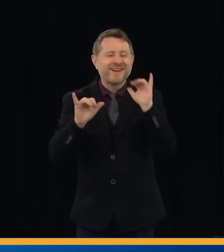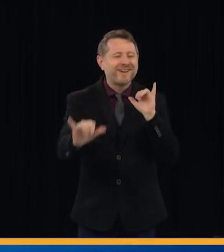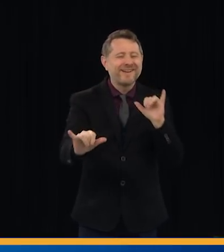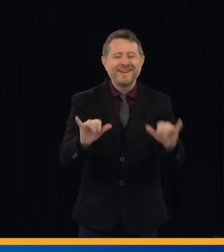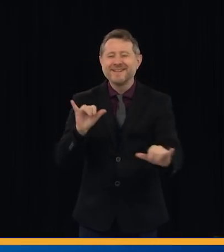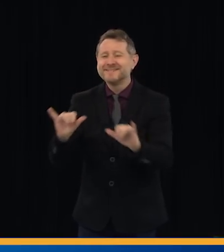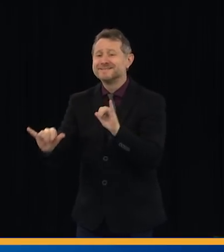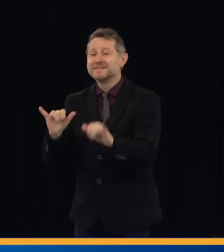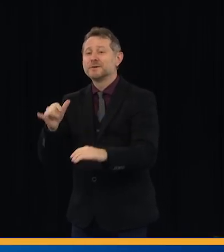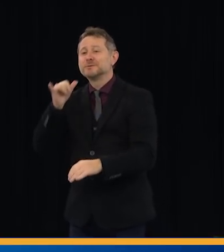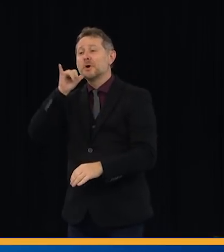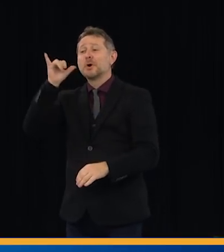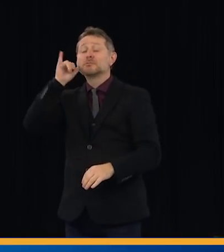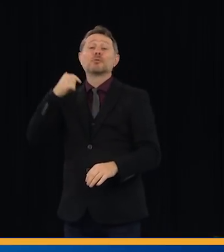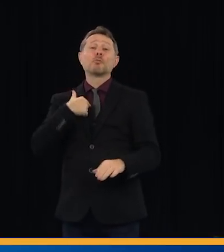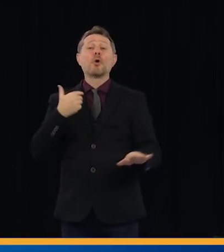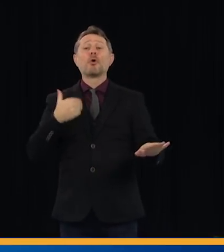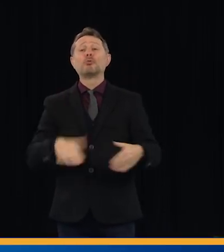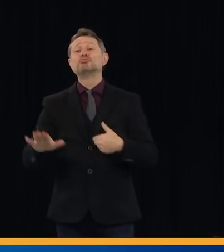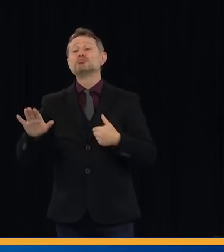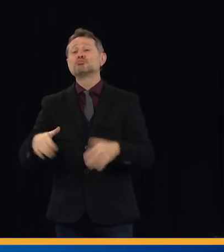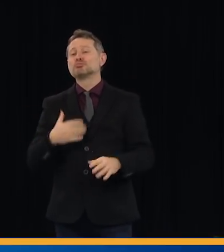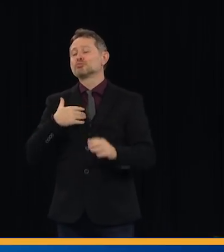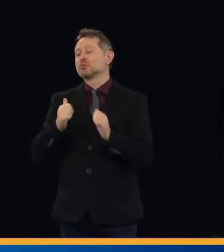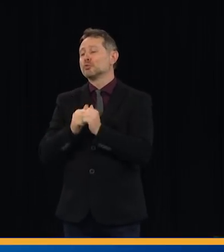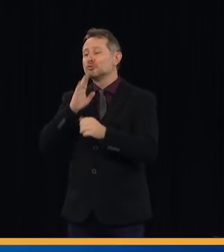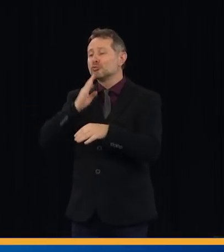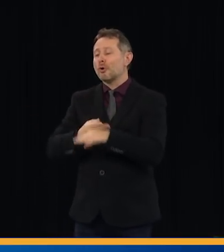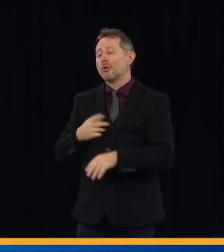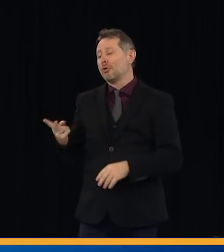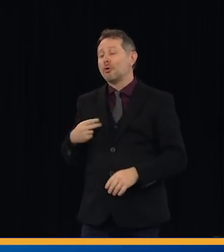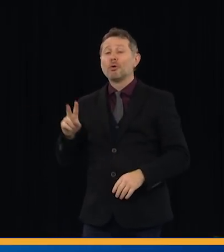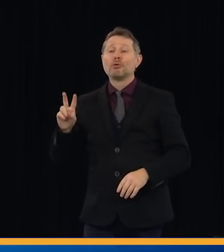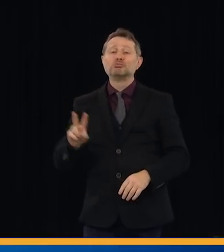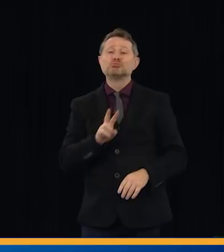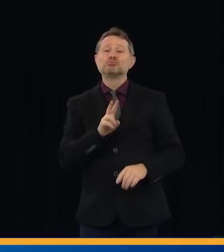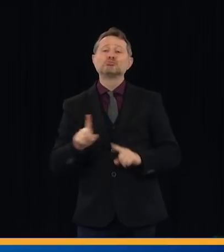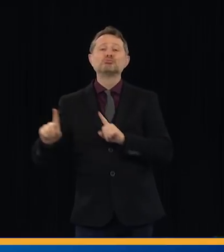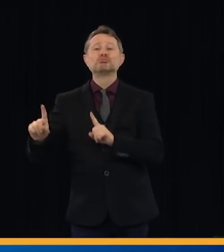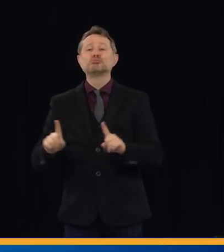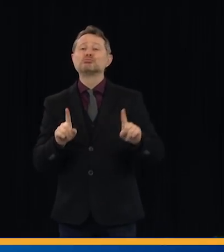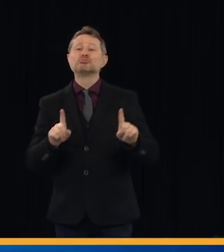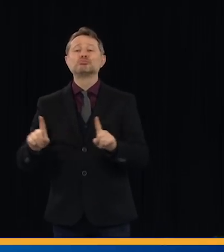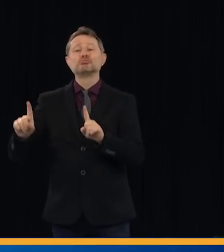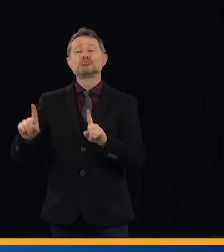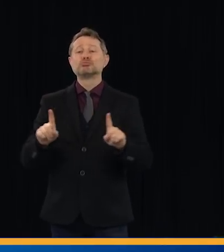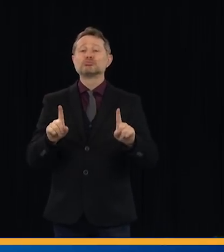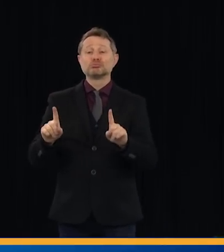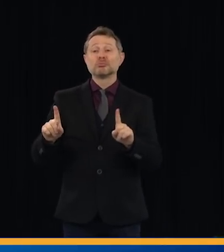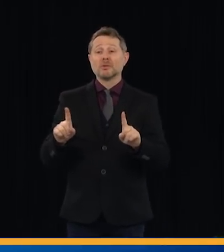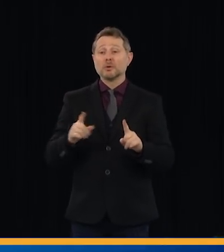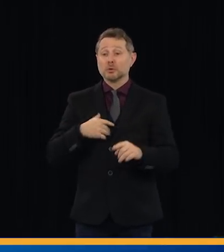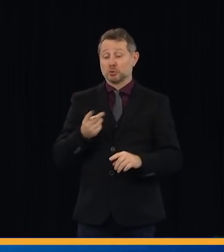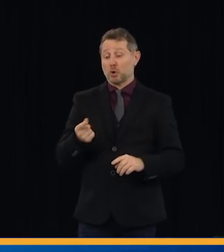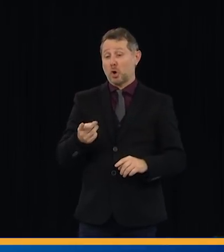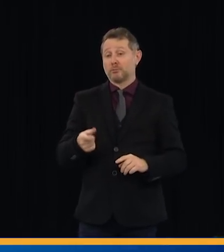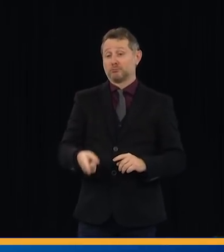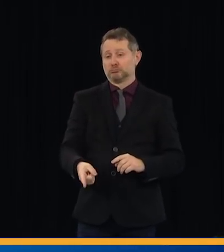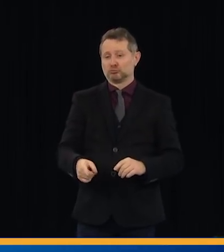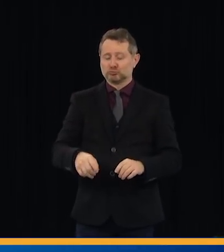walk yesterday with one of my daughters and Captain is my dog,